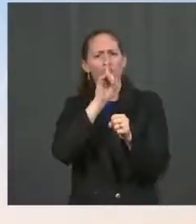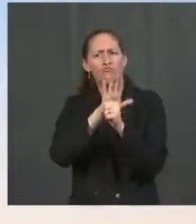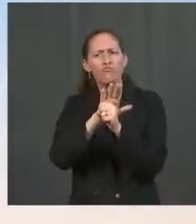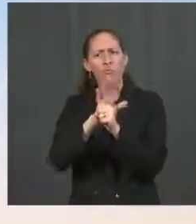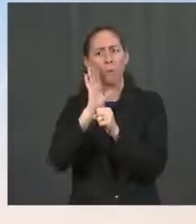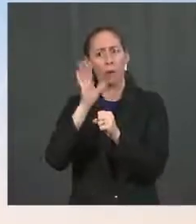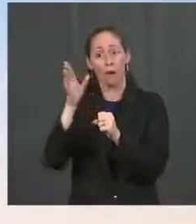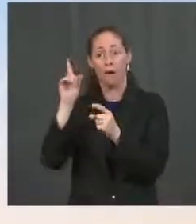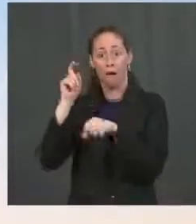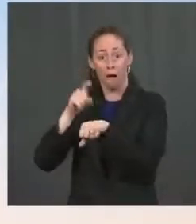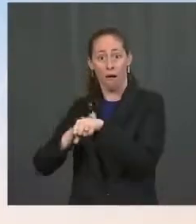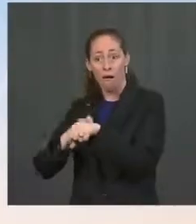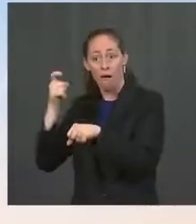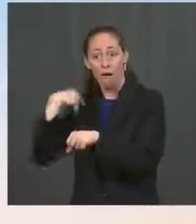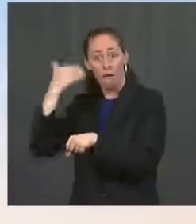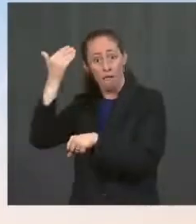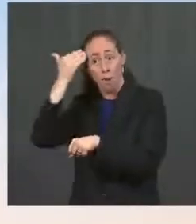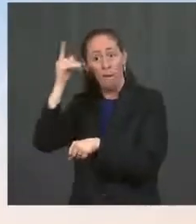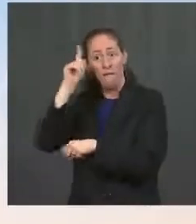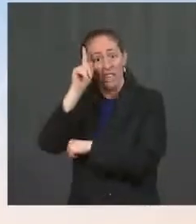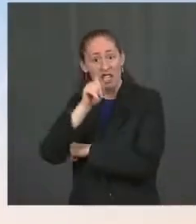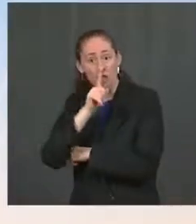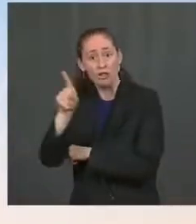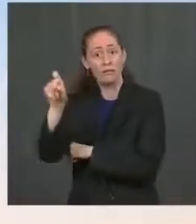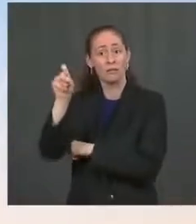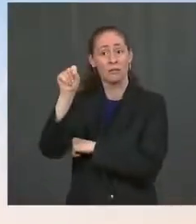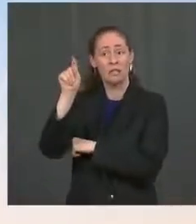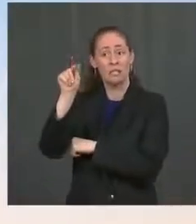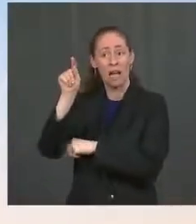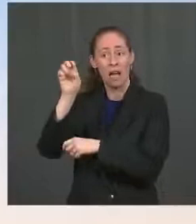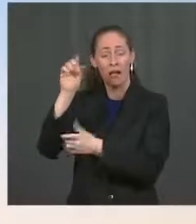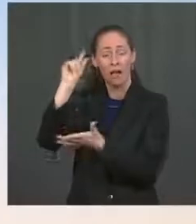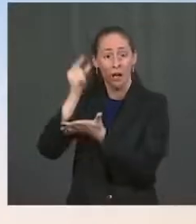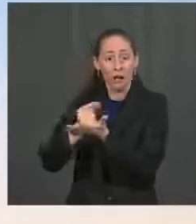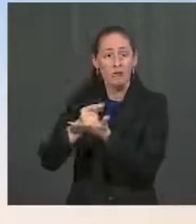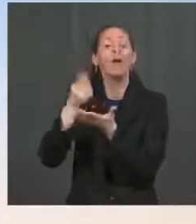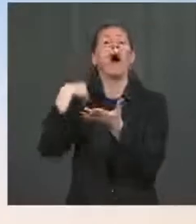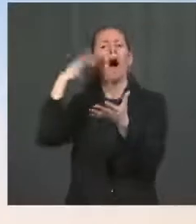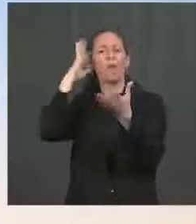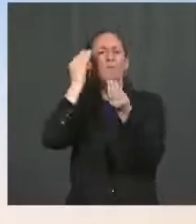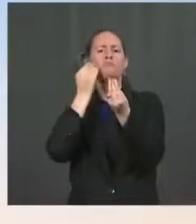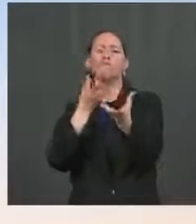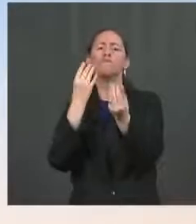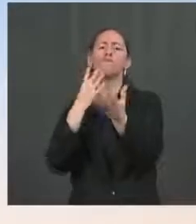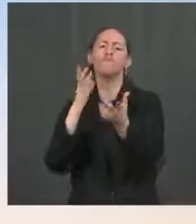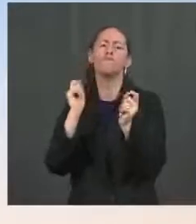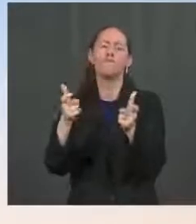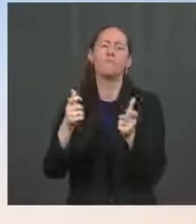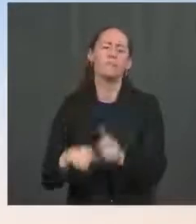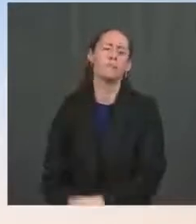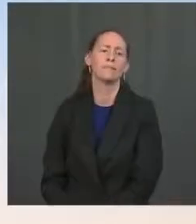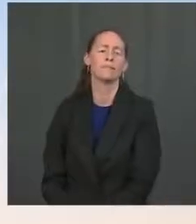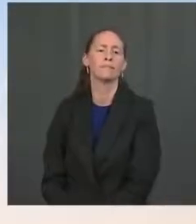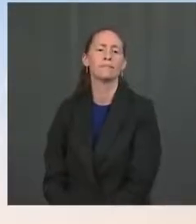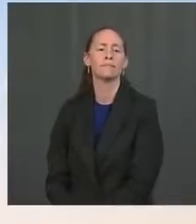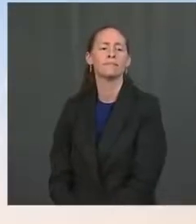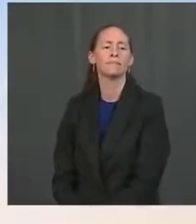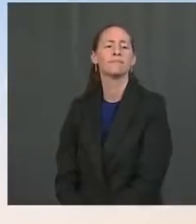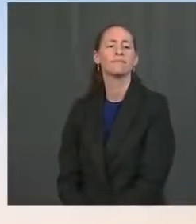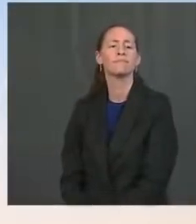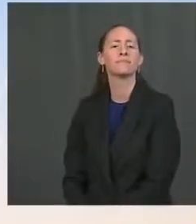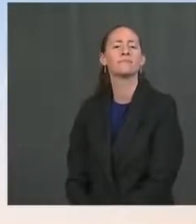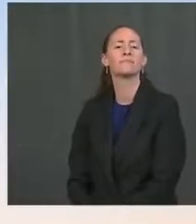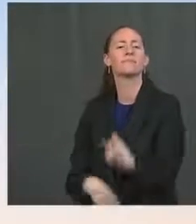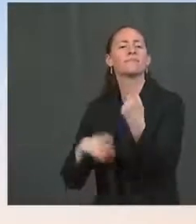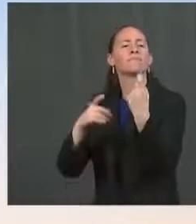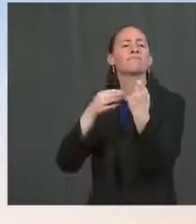to confirm, where people are on the ground, we'll confirm moving forward. One more on former President Ghani. He has, again yesterday, denied allegations